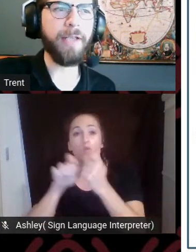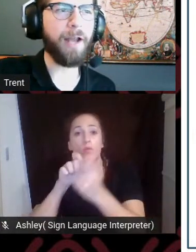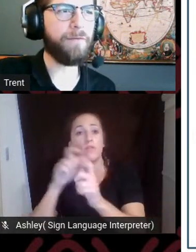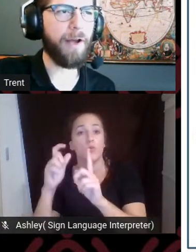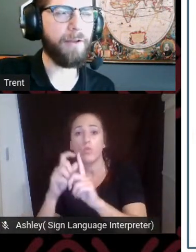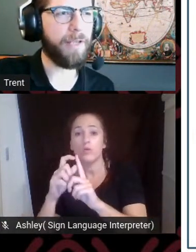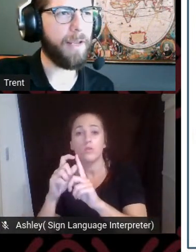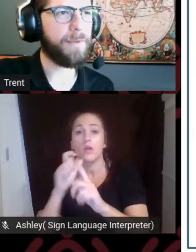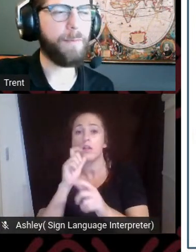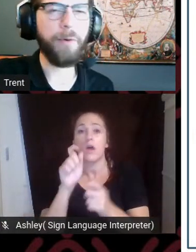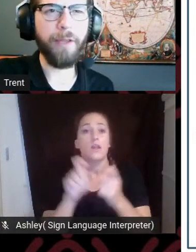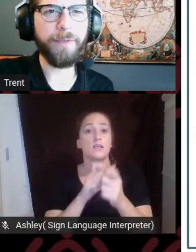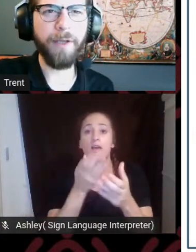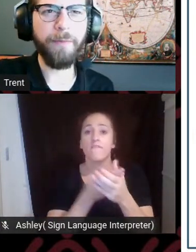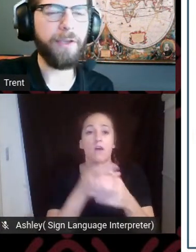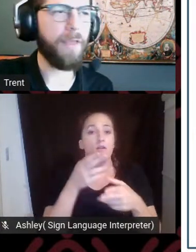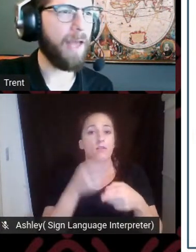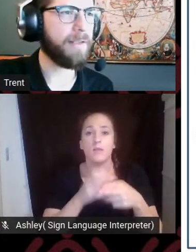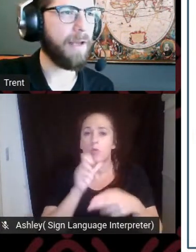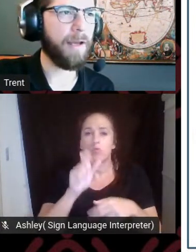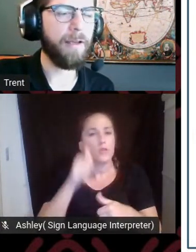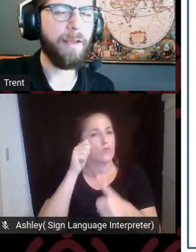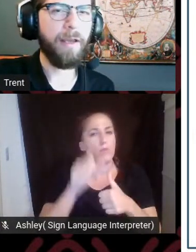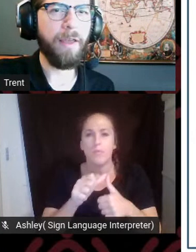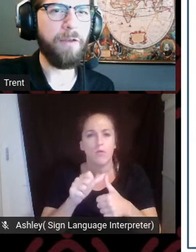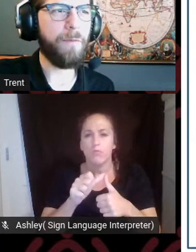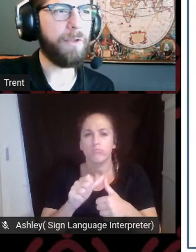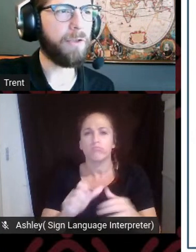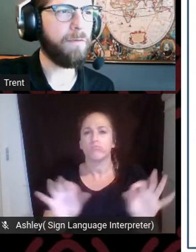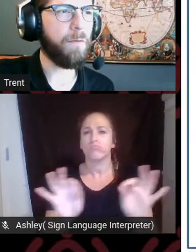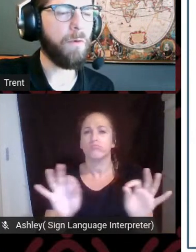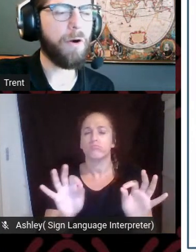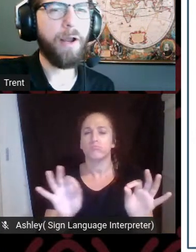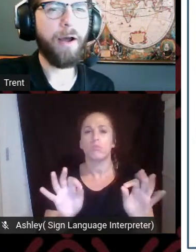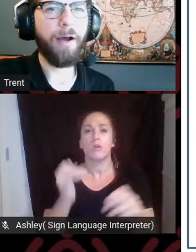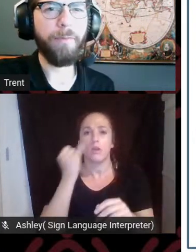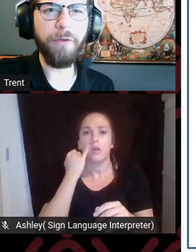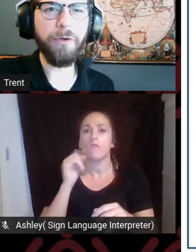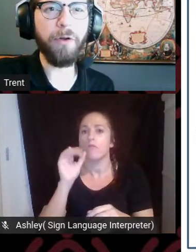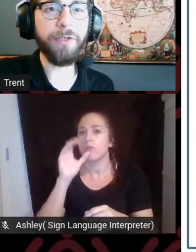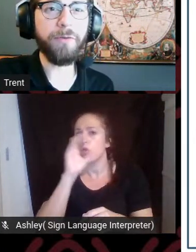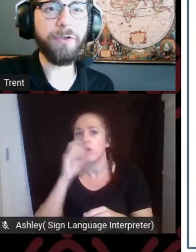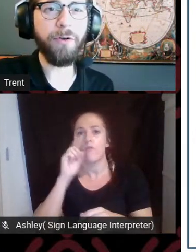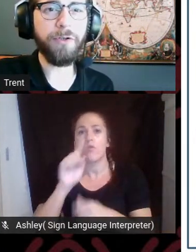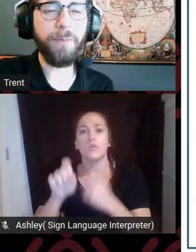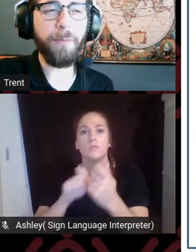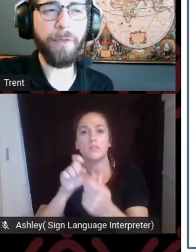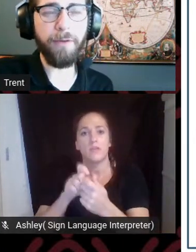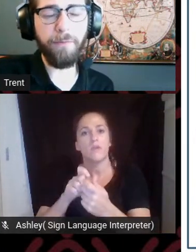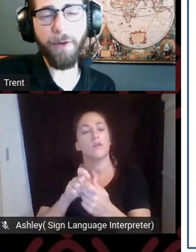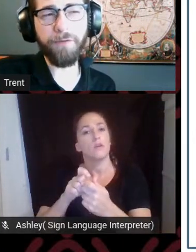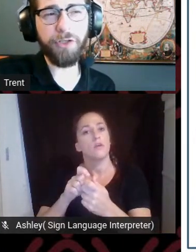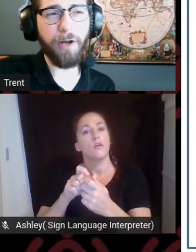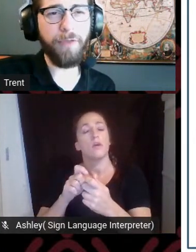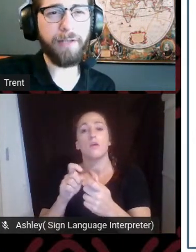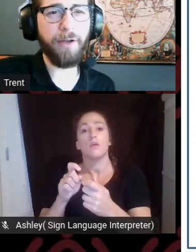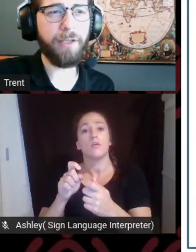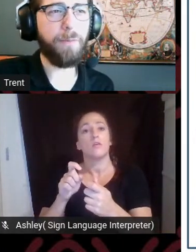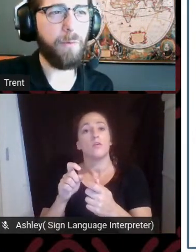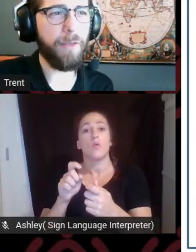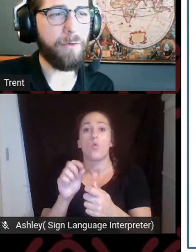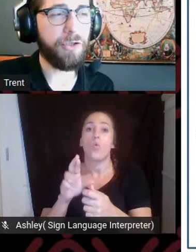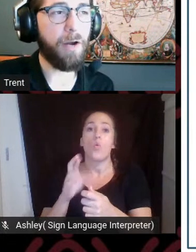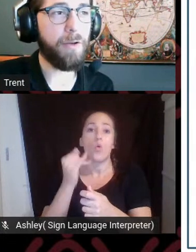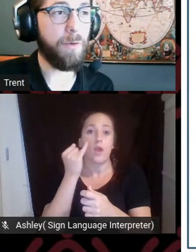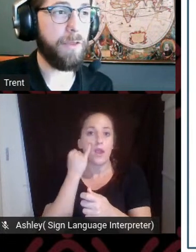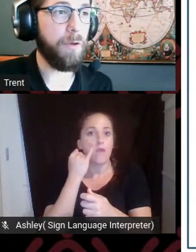for the exact file name to pull up something that you've been looking for. You can also search people that you might have shared that